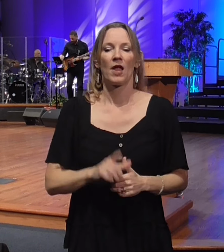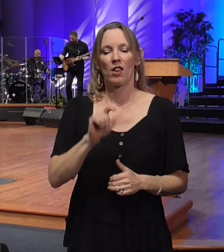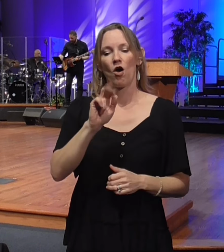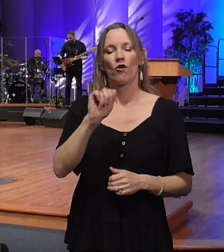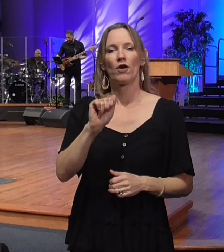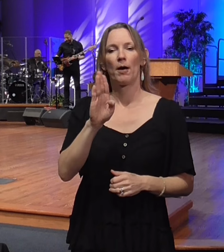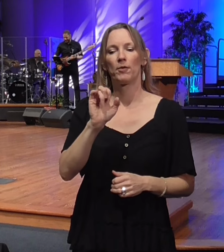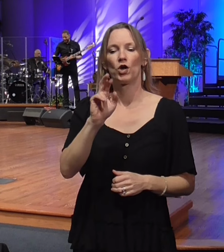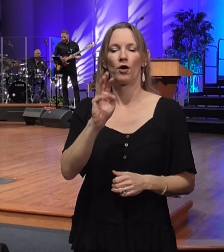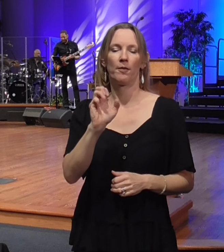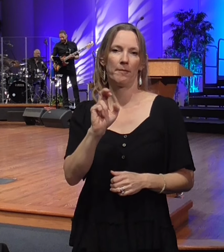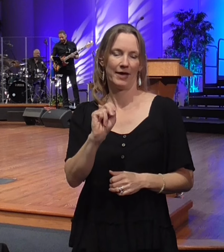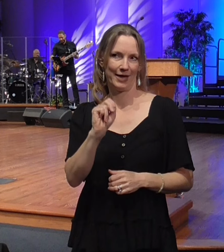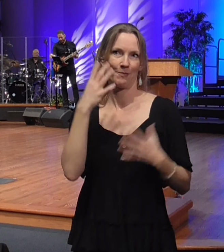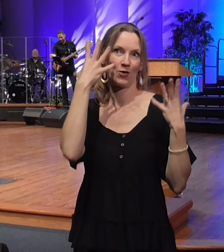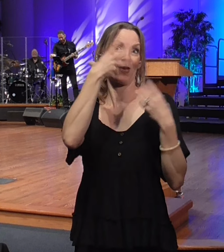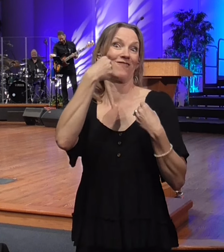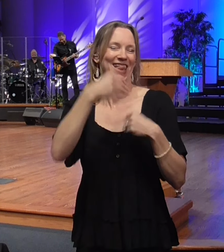Laura Berman, everyone. Beautiful.